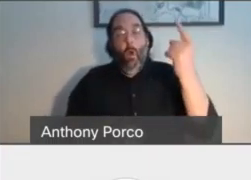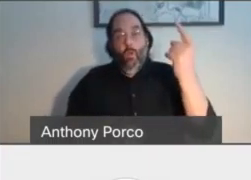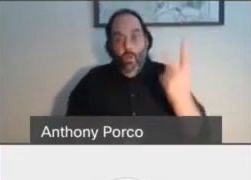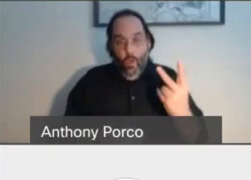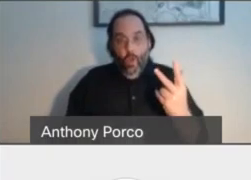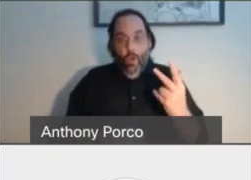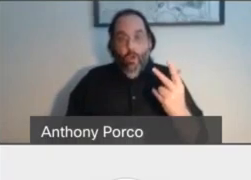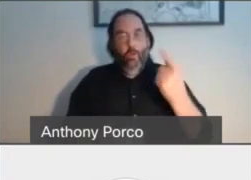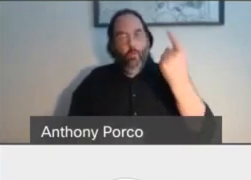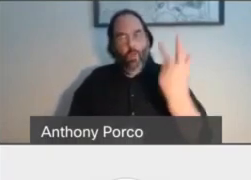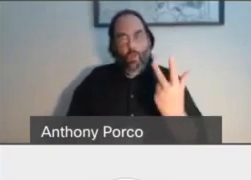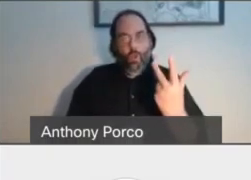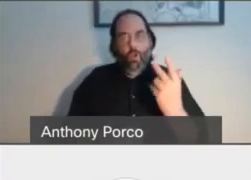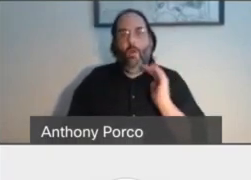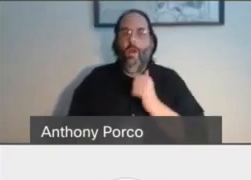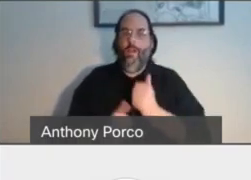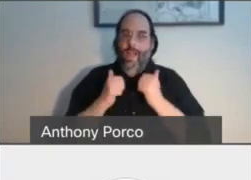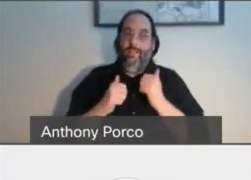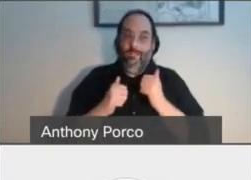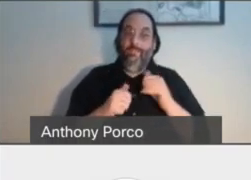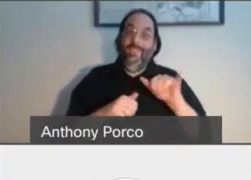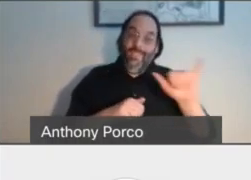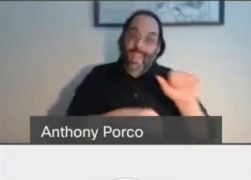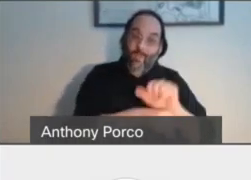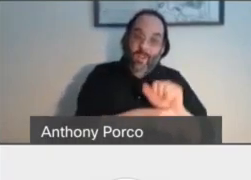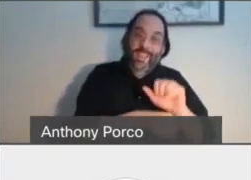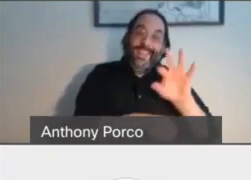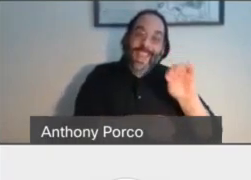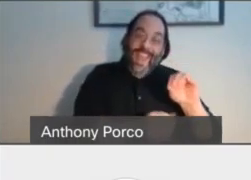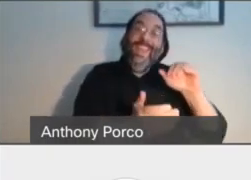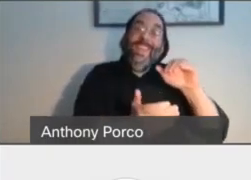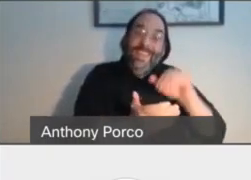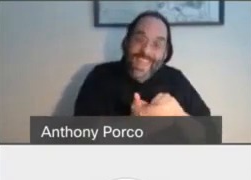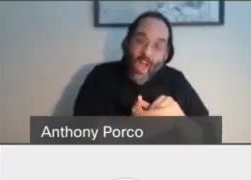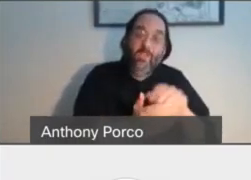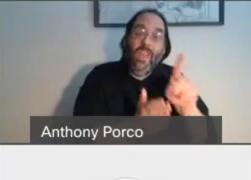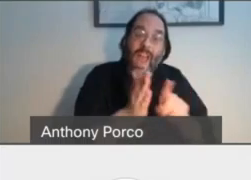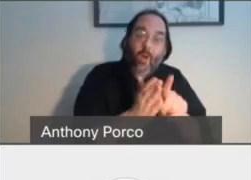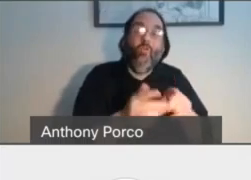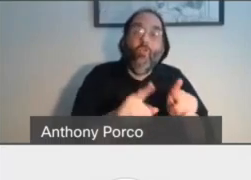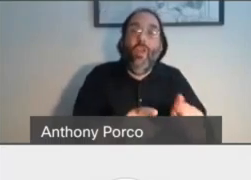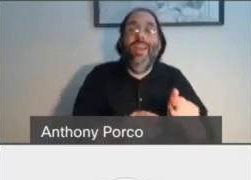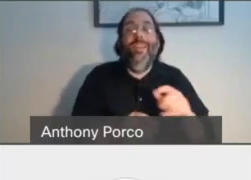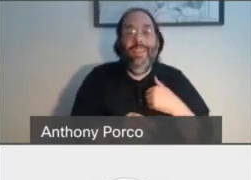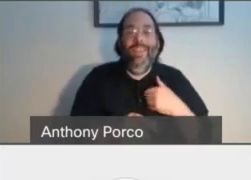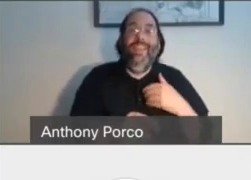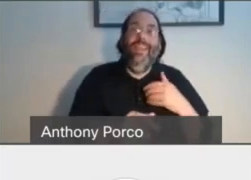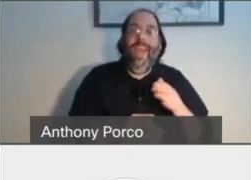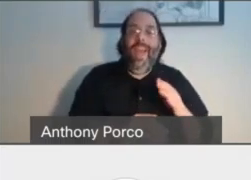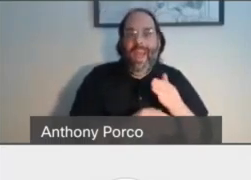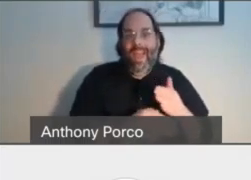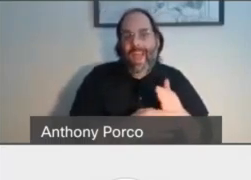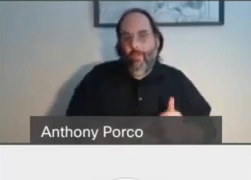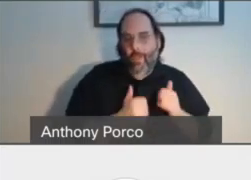work. That's about 90,000 hours of work over the average lifespan. And I'll also say for myself, the